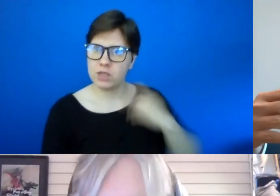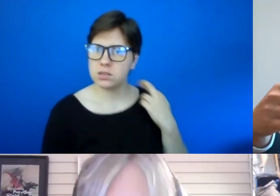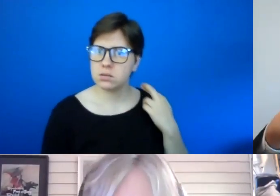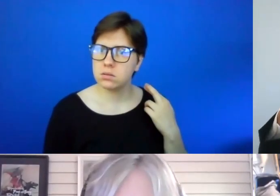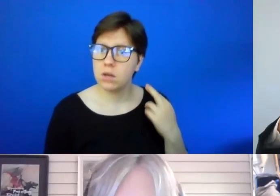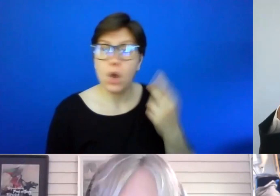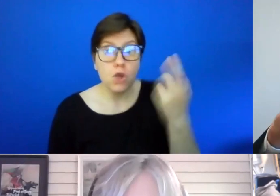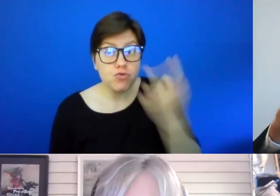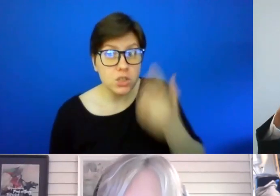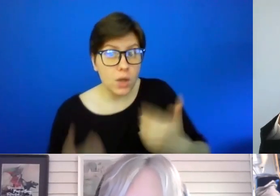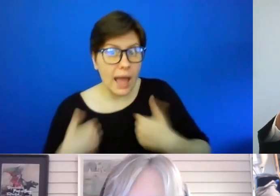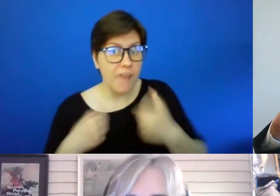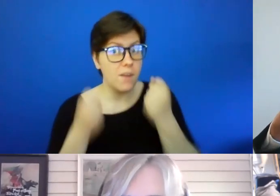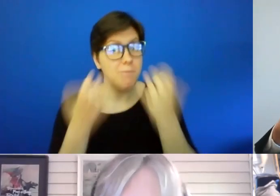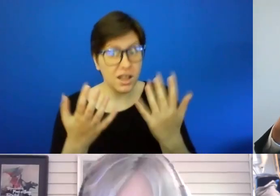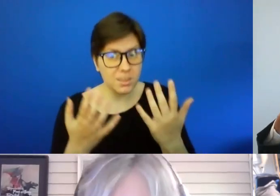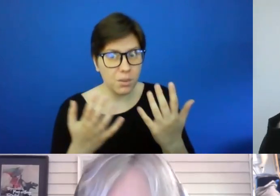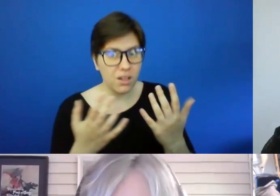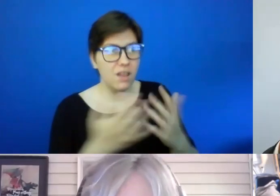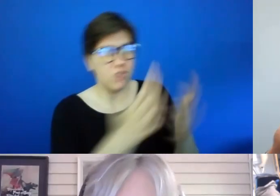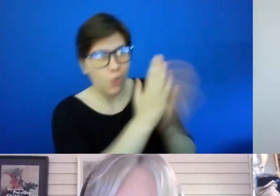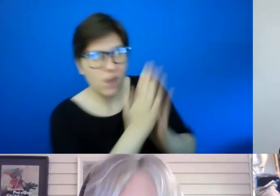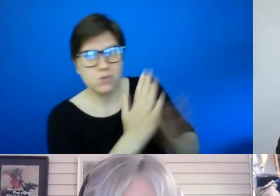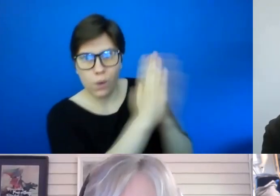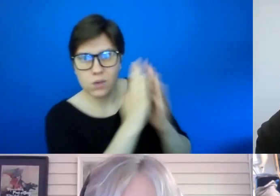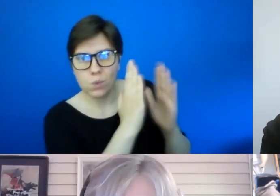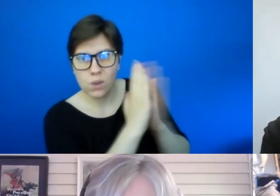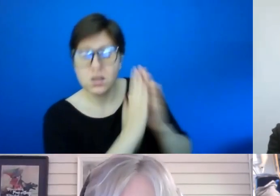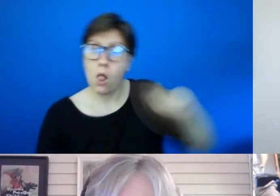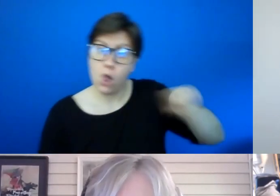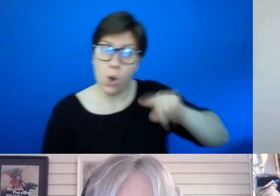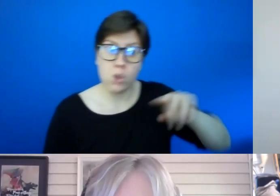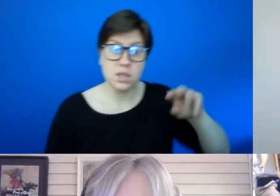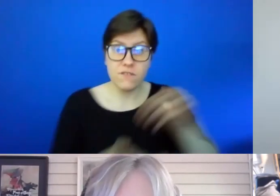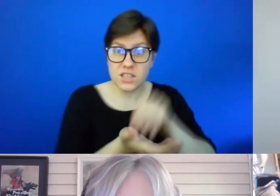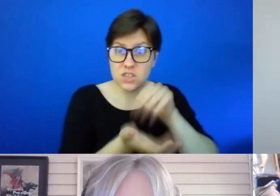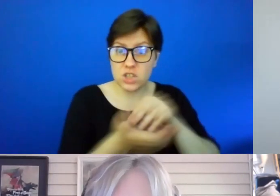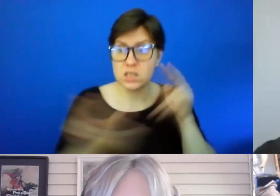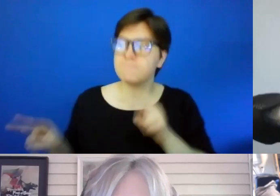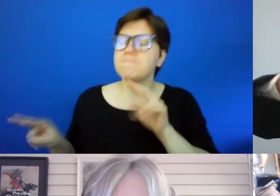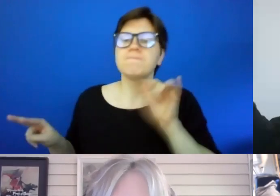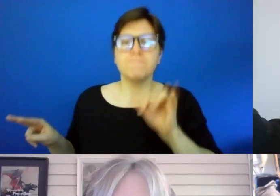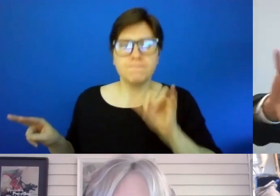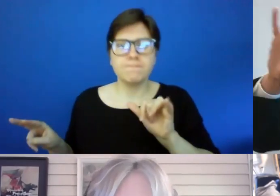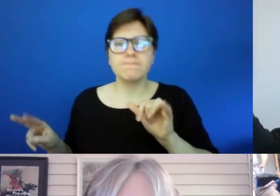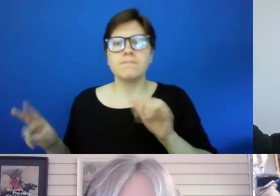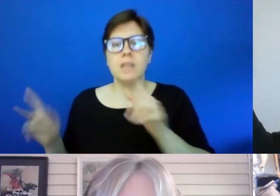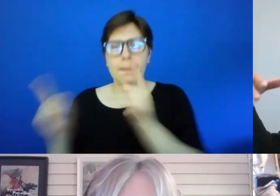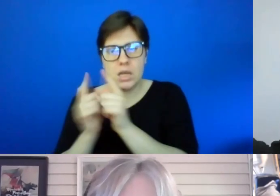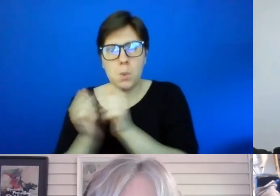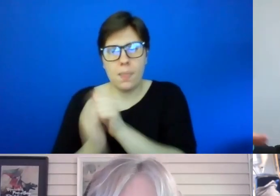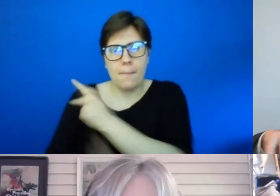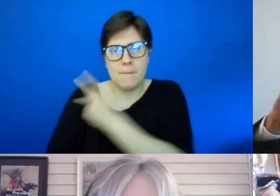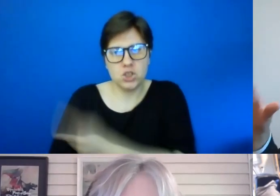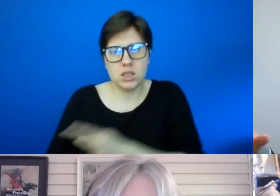have multiple visits is those physicians are there to make sure. One of the things the laws require is that you meet with the patient alone, right? Outside